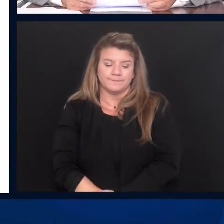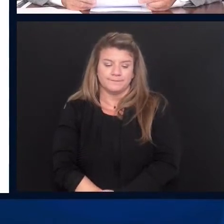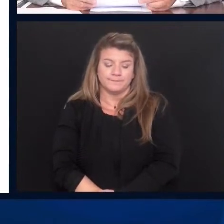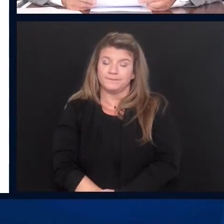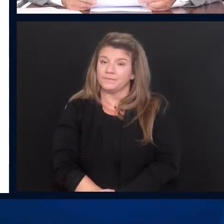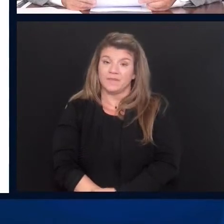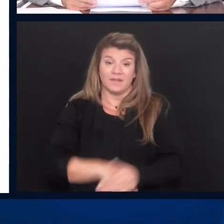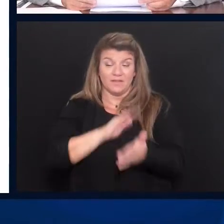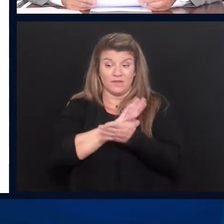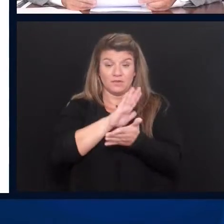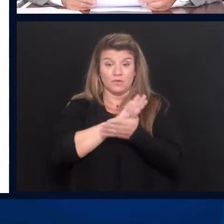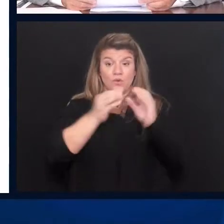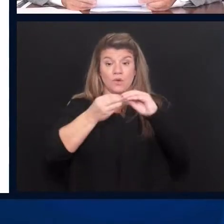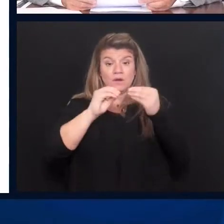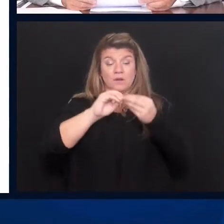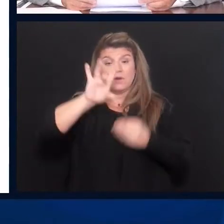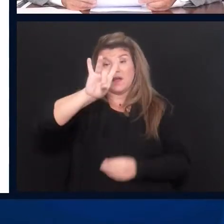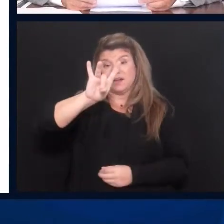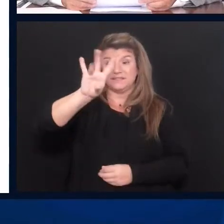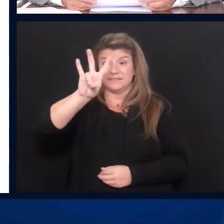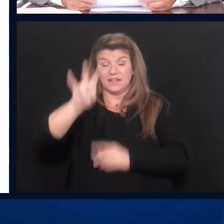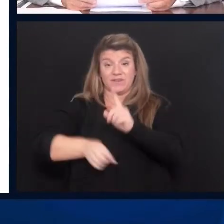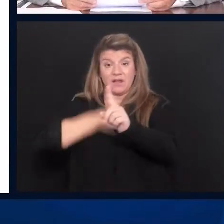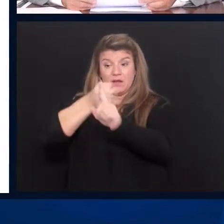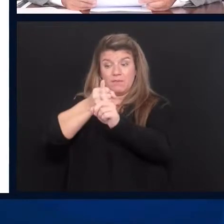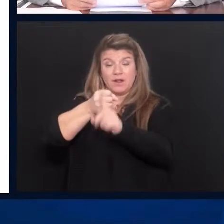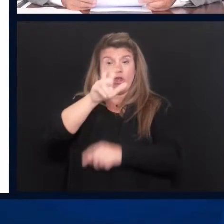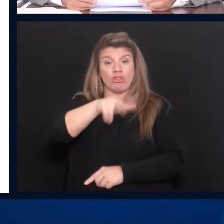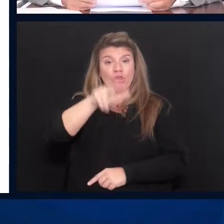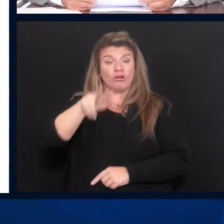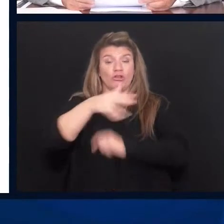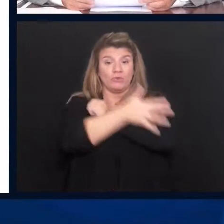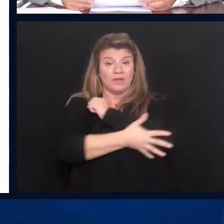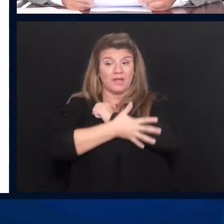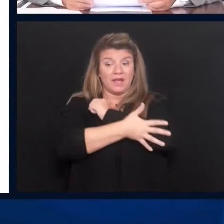School numbers are 87 outbreaks in 33 counties,